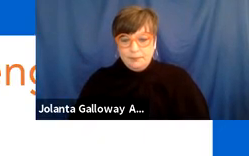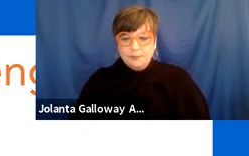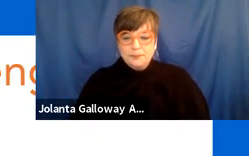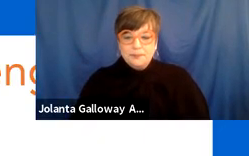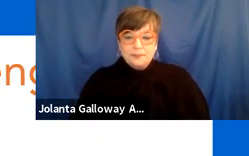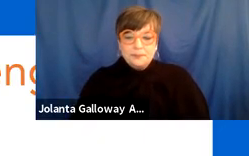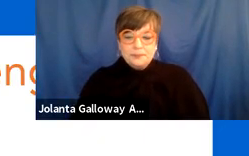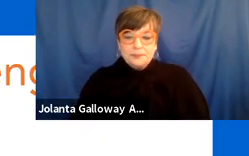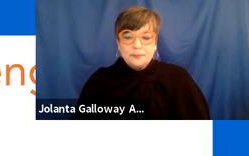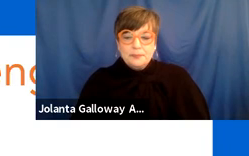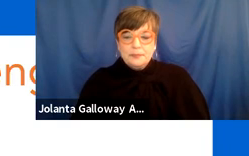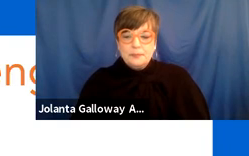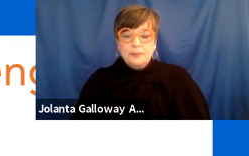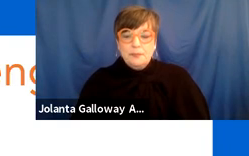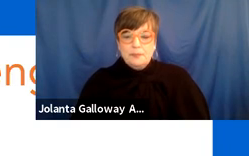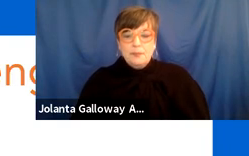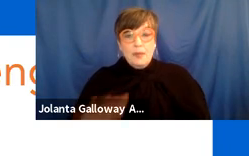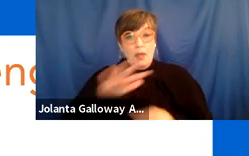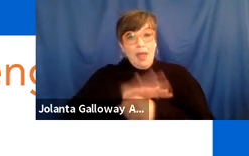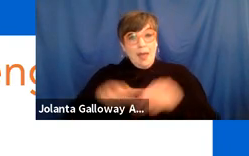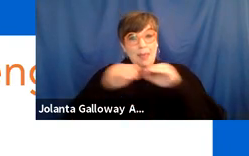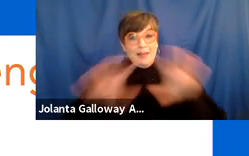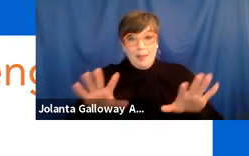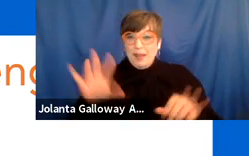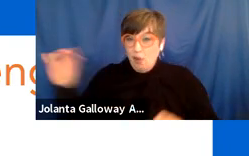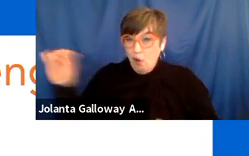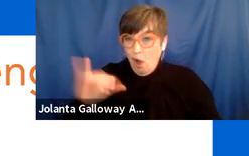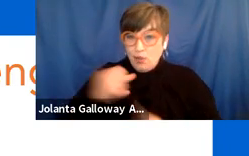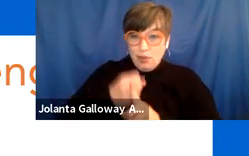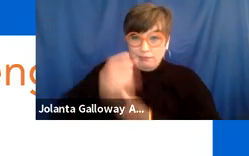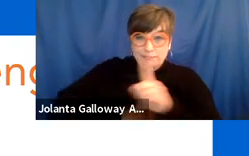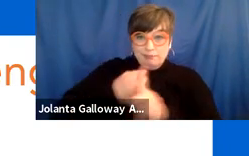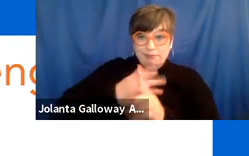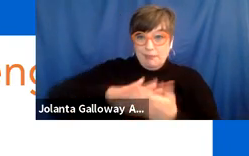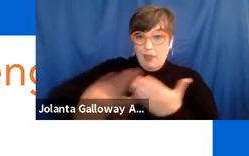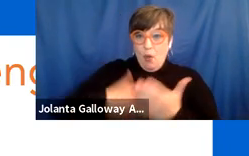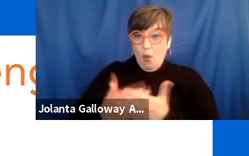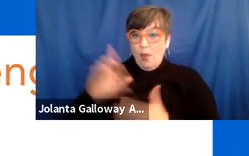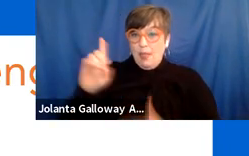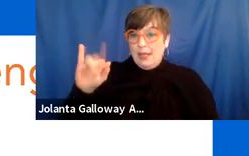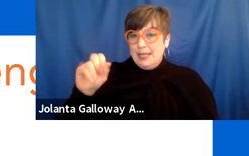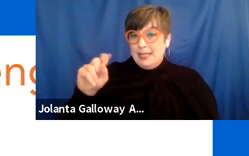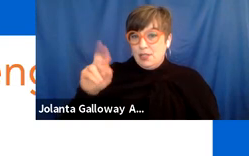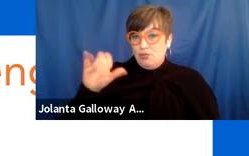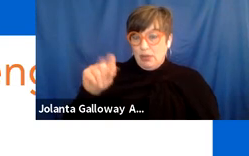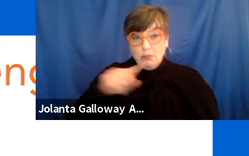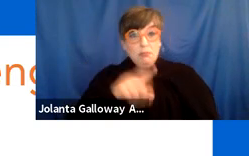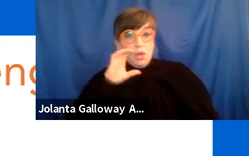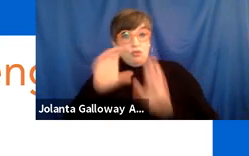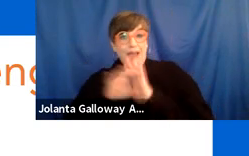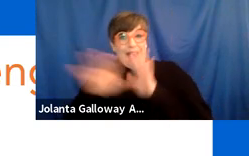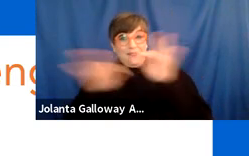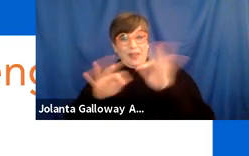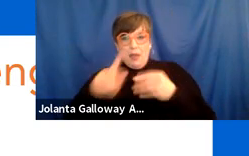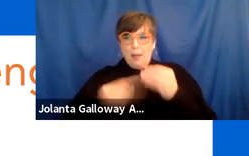The pandemic has also had a significant impact on our district. This graphic represents the conversation about enrollment